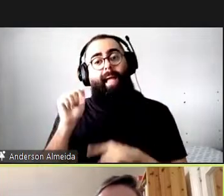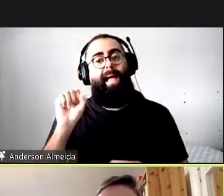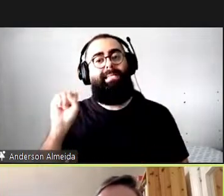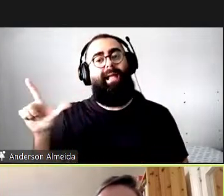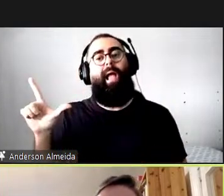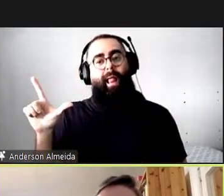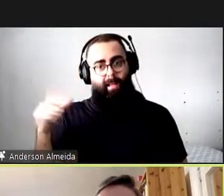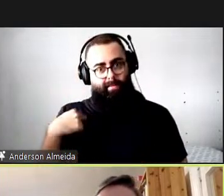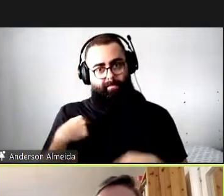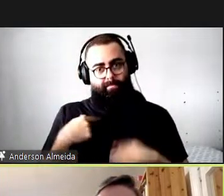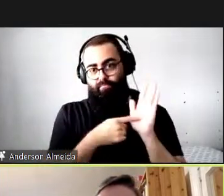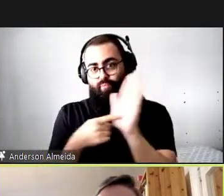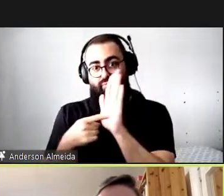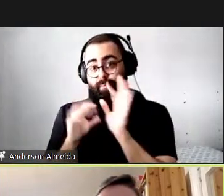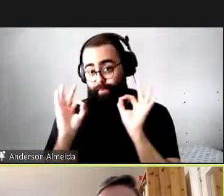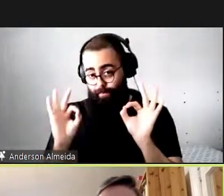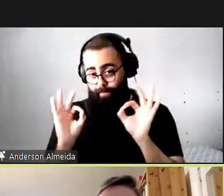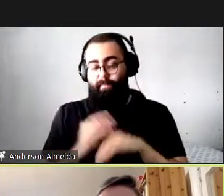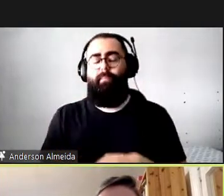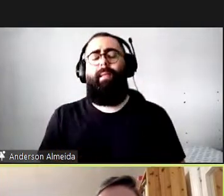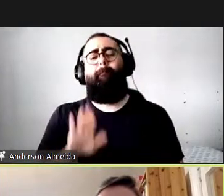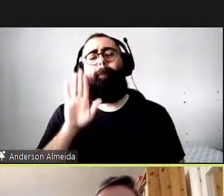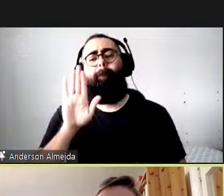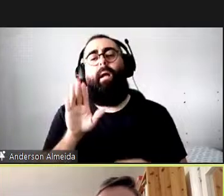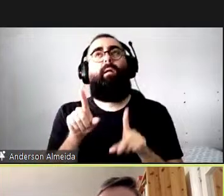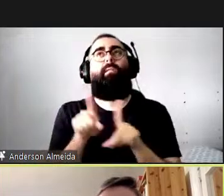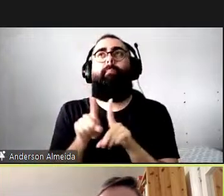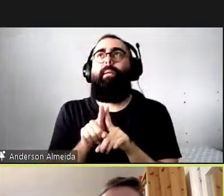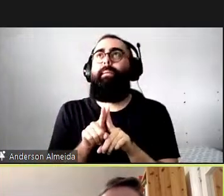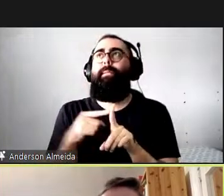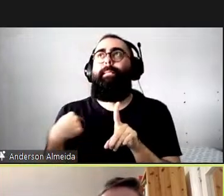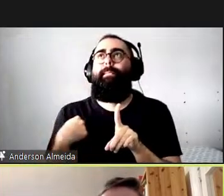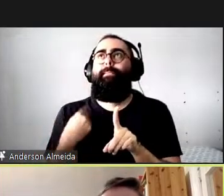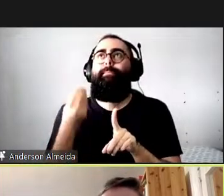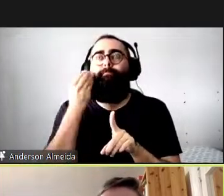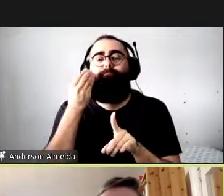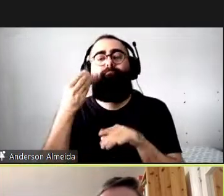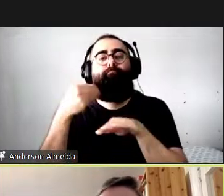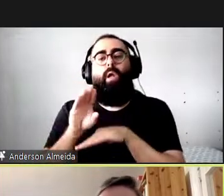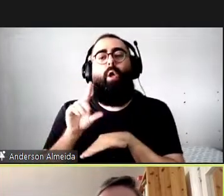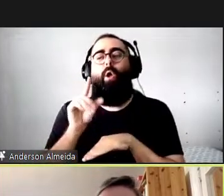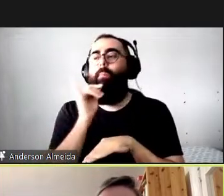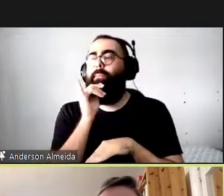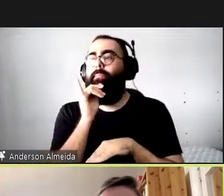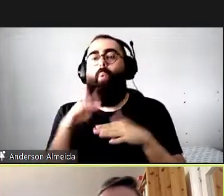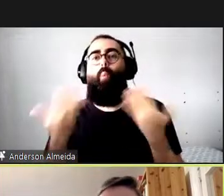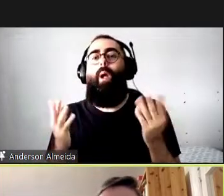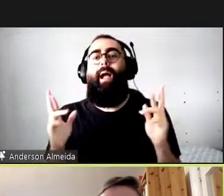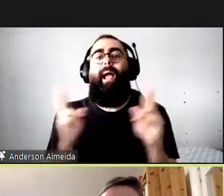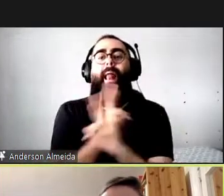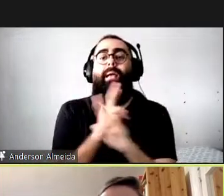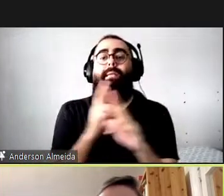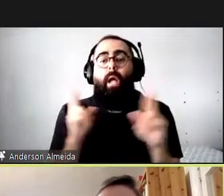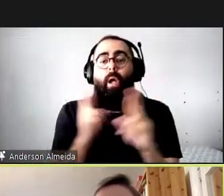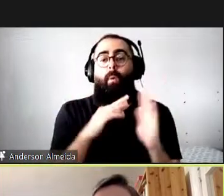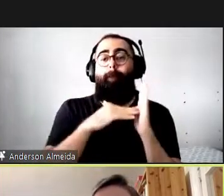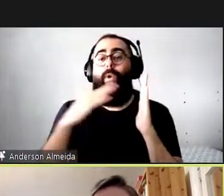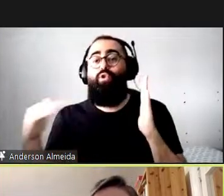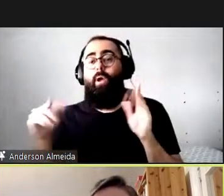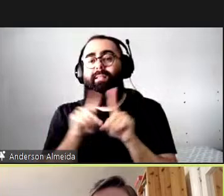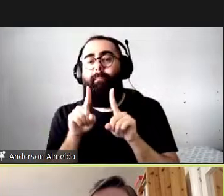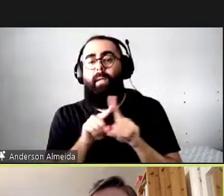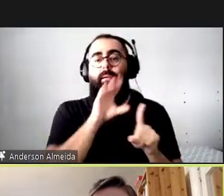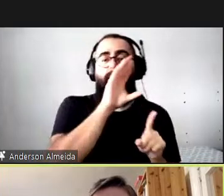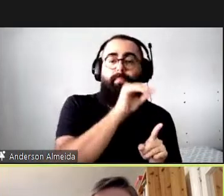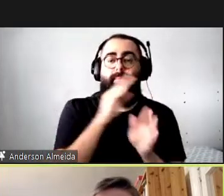also be talking a bit about what we can learn about the relationship between prosody and modality from